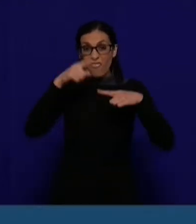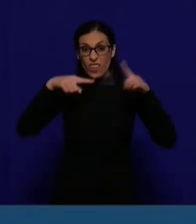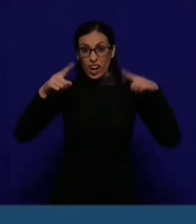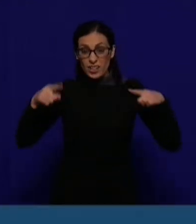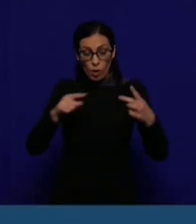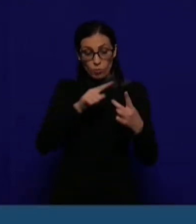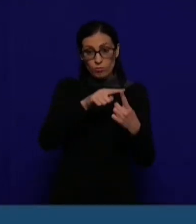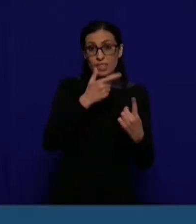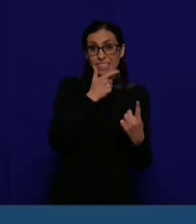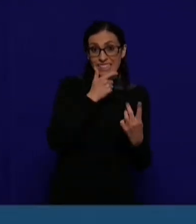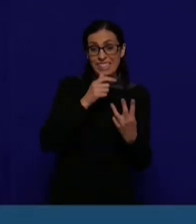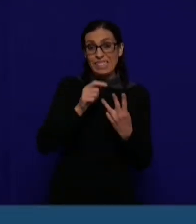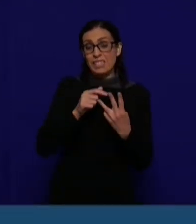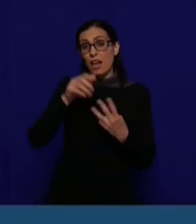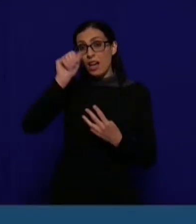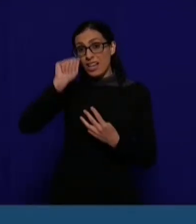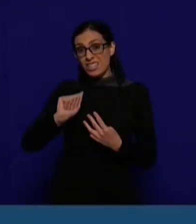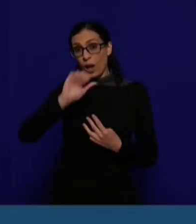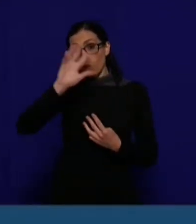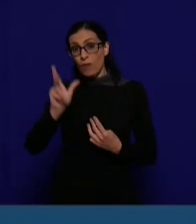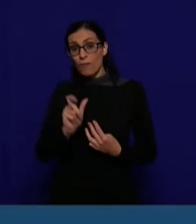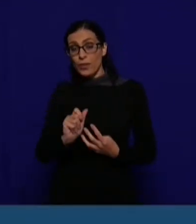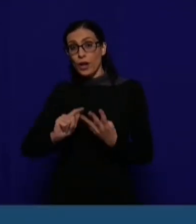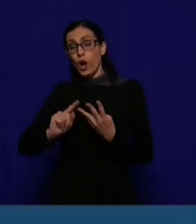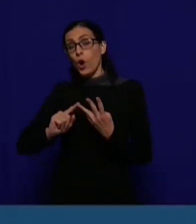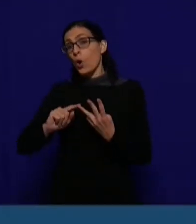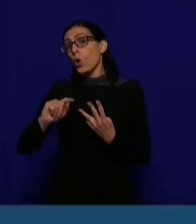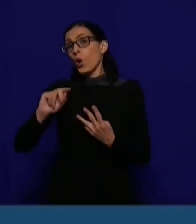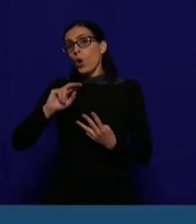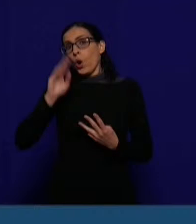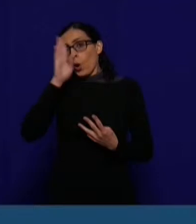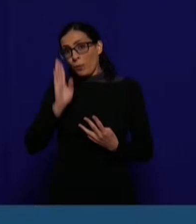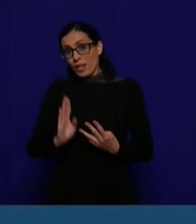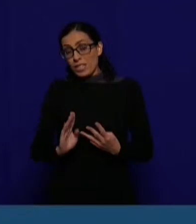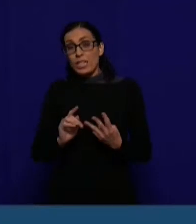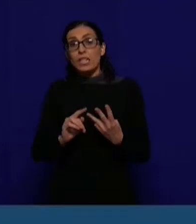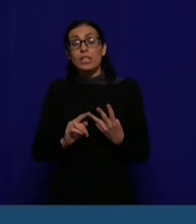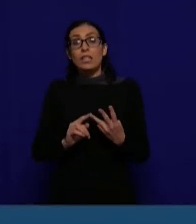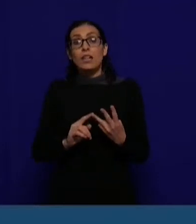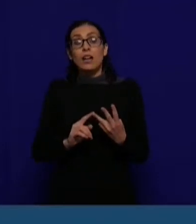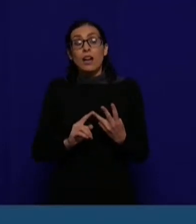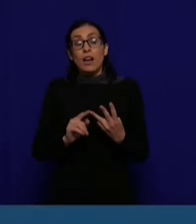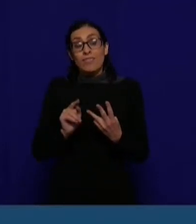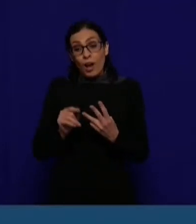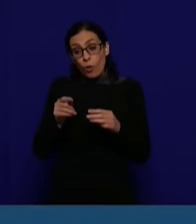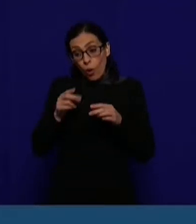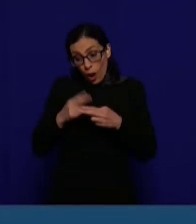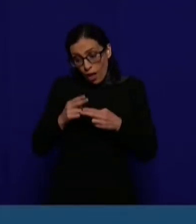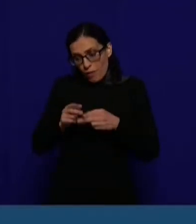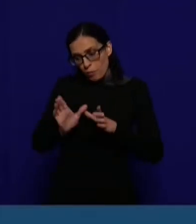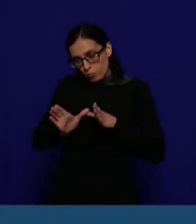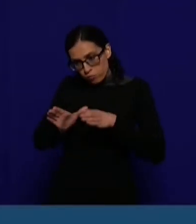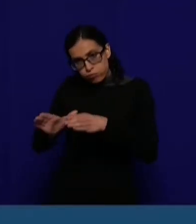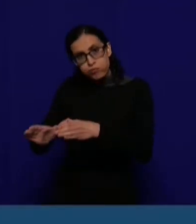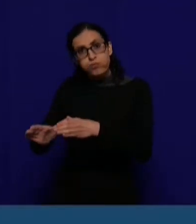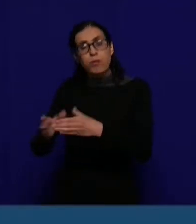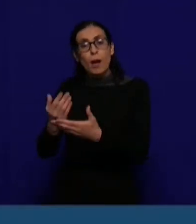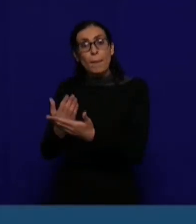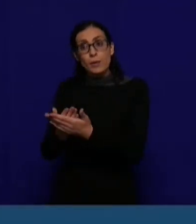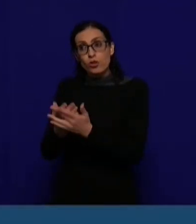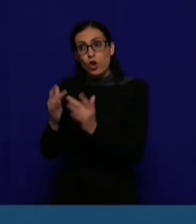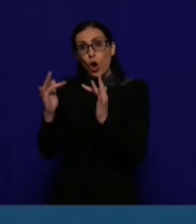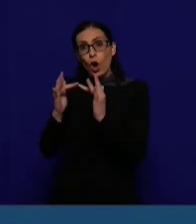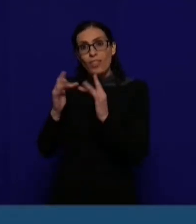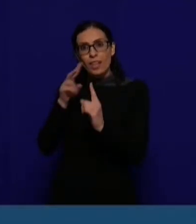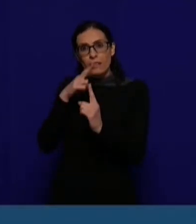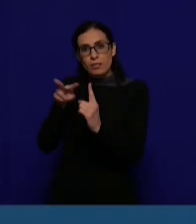dejjem kull każ pożittiv ikun qiegħed jittieħdu l-miżuri kollha biex huma jiġu żolati u jkun hemm contact tracing ukoll u kif ikun hemm